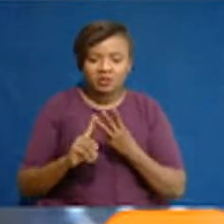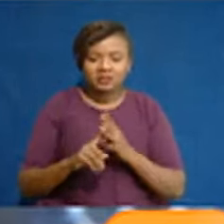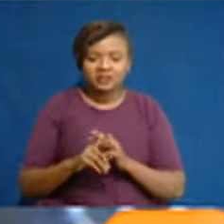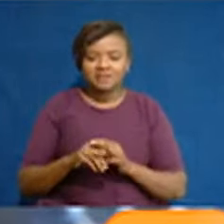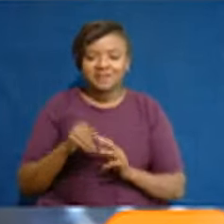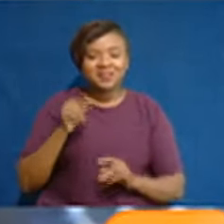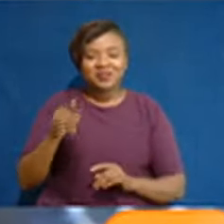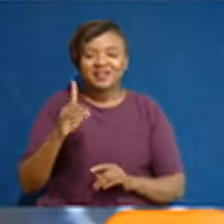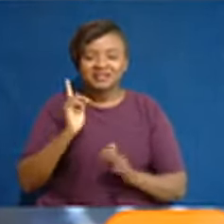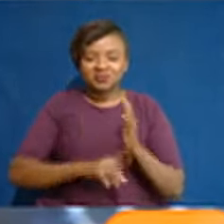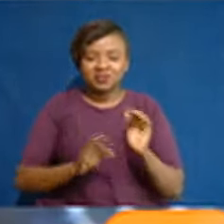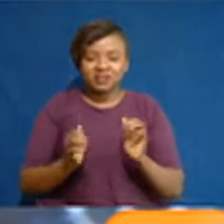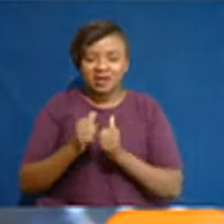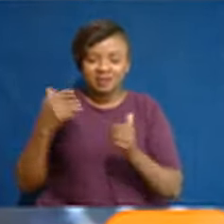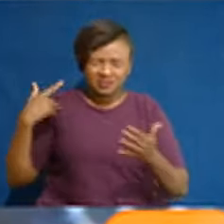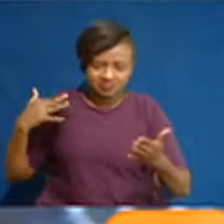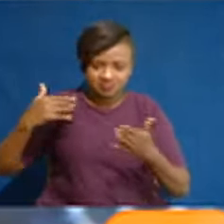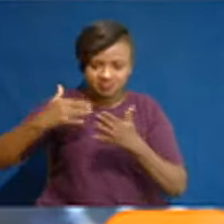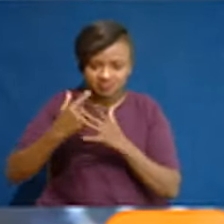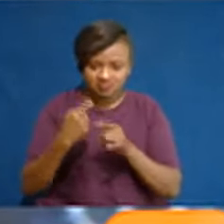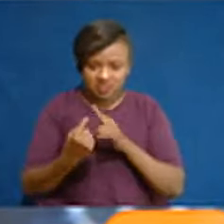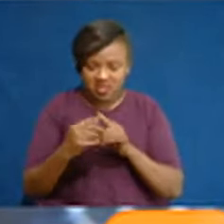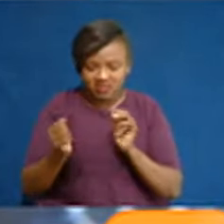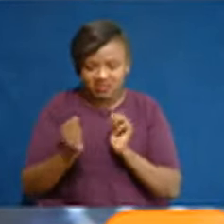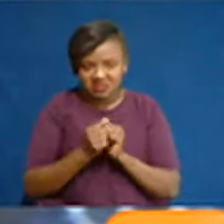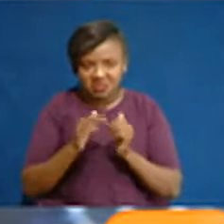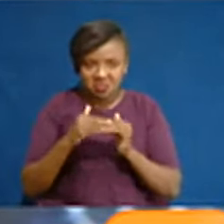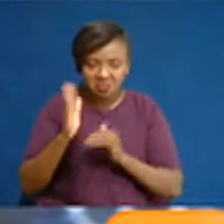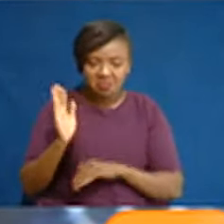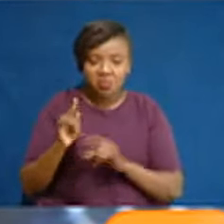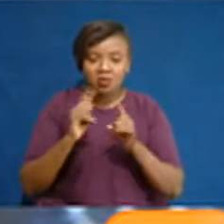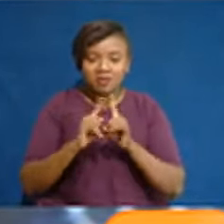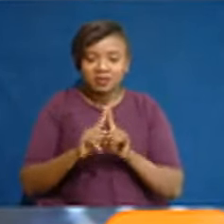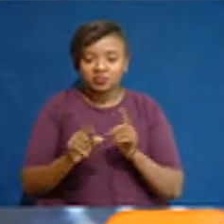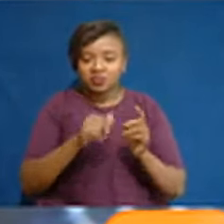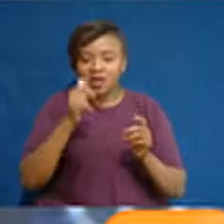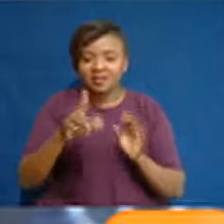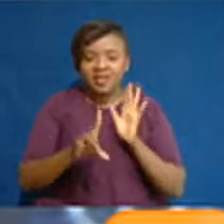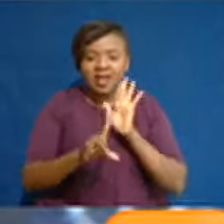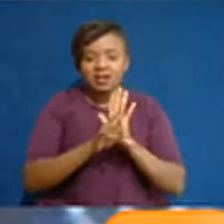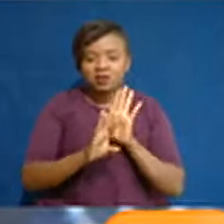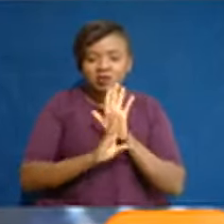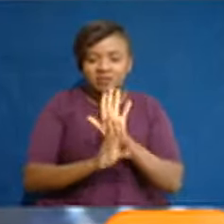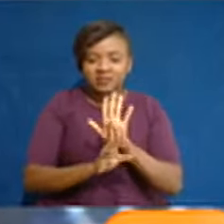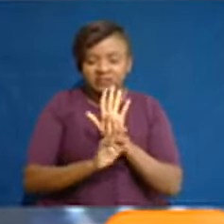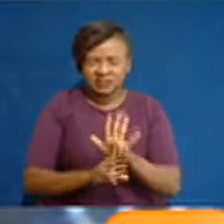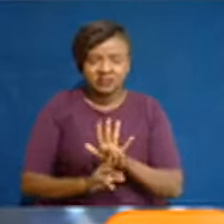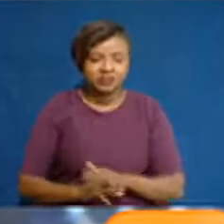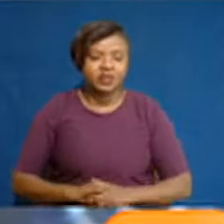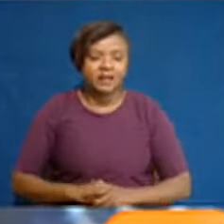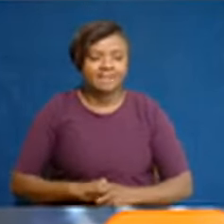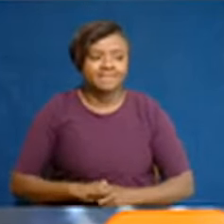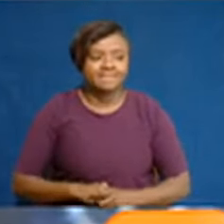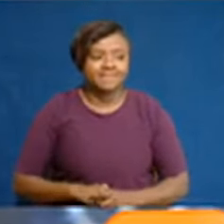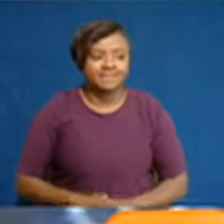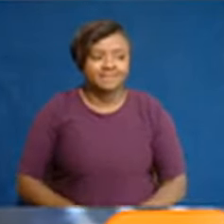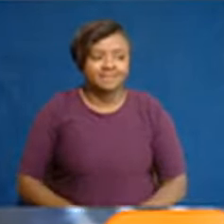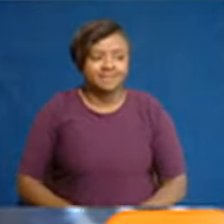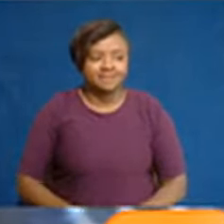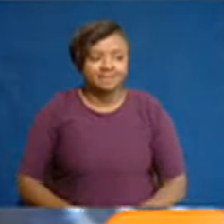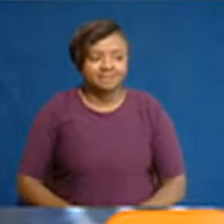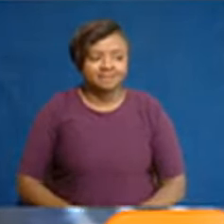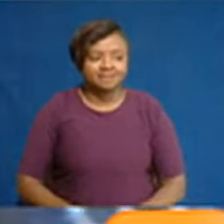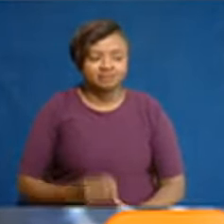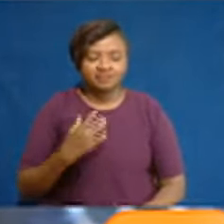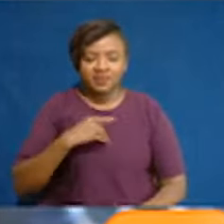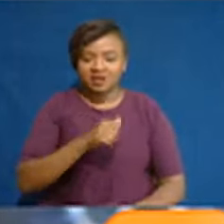for the last 10 years or more. The second area really has been around legal representation. In the story with Paul Mwangi, and I